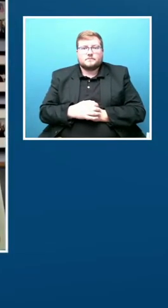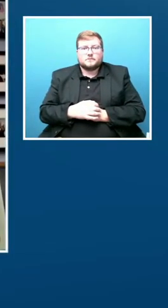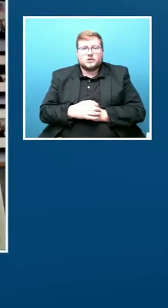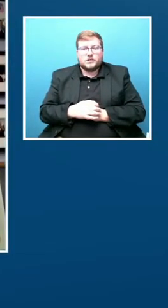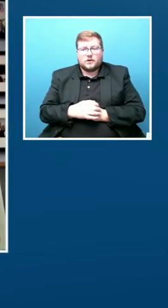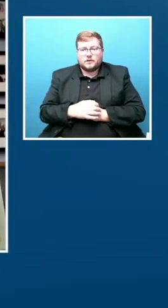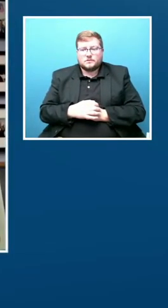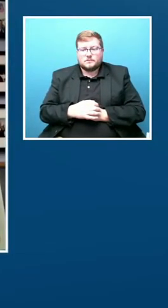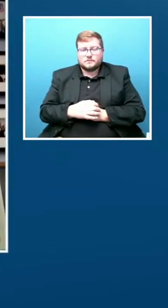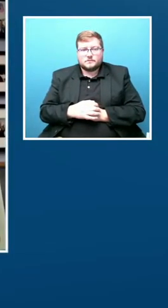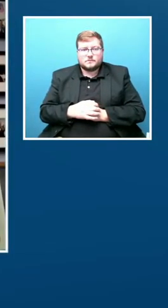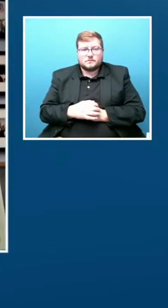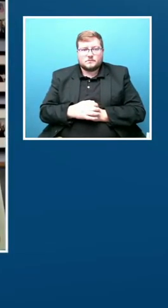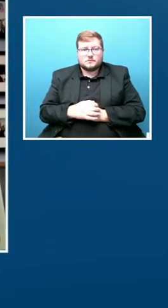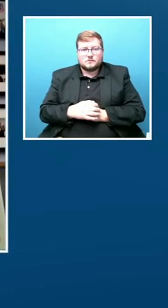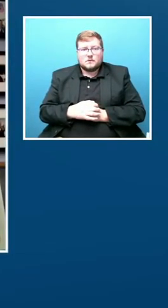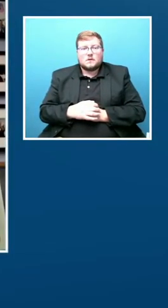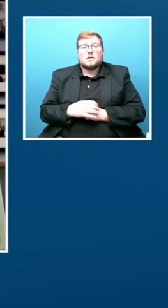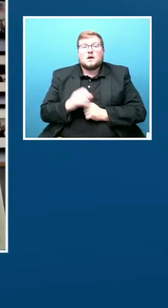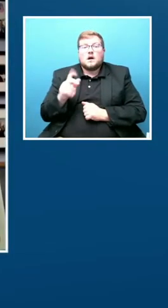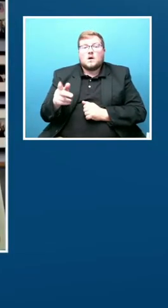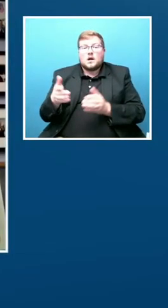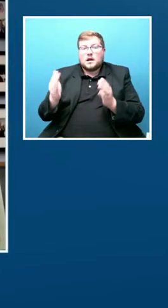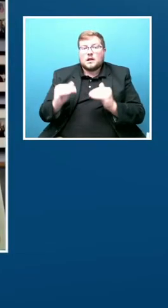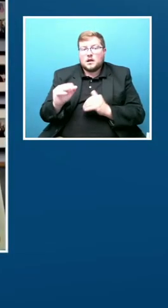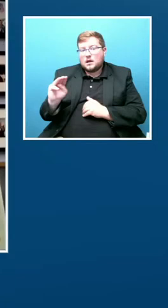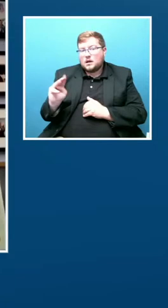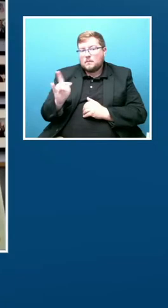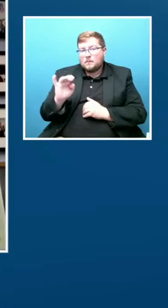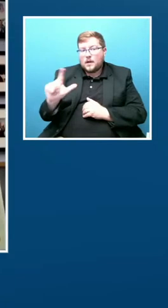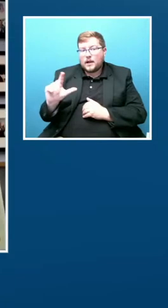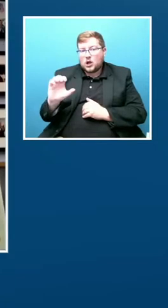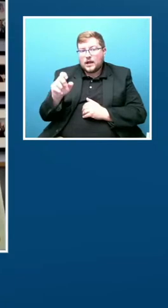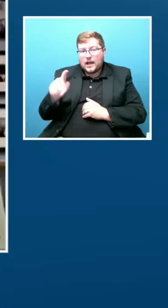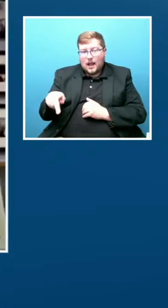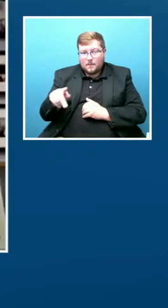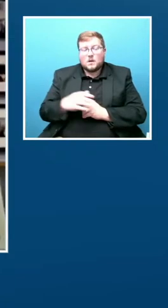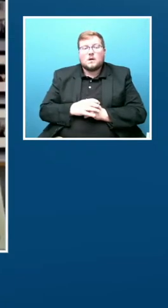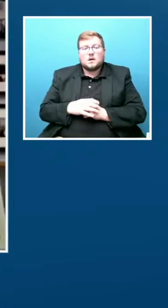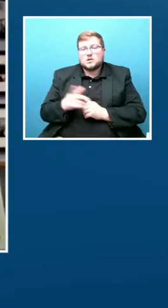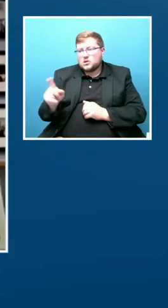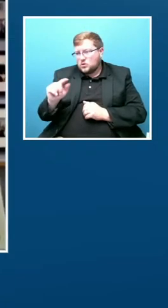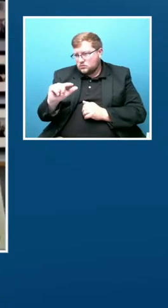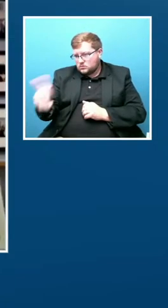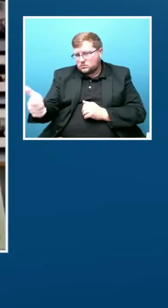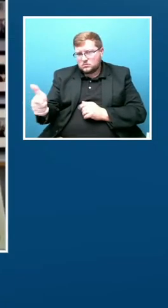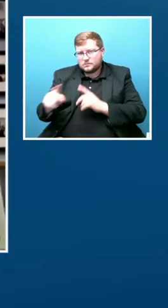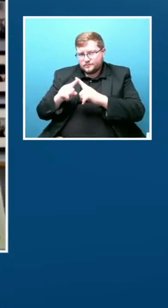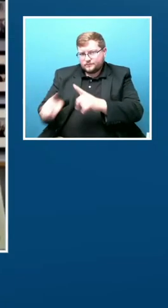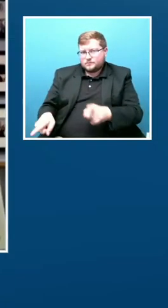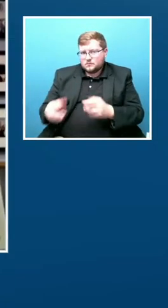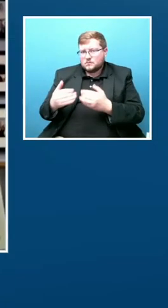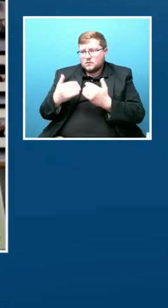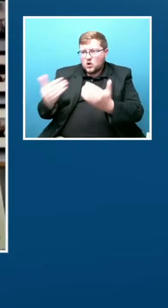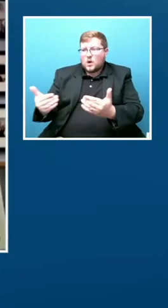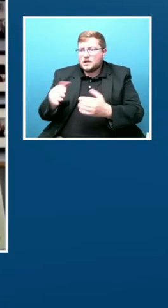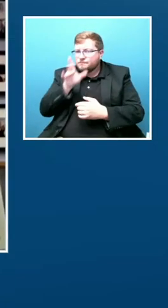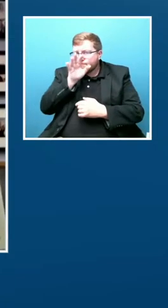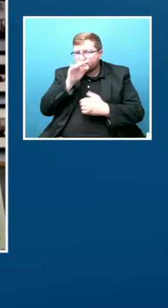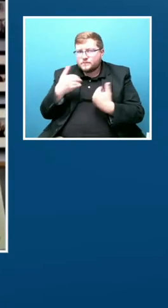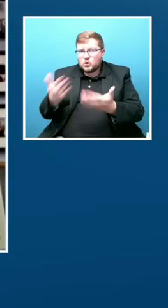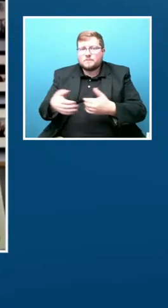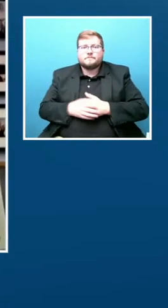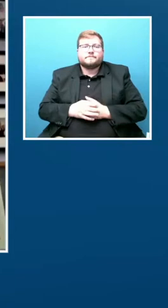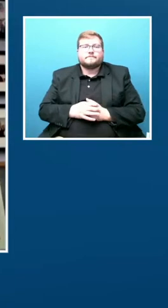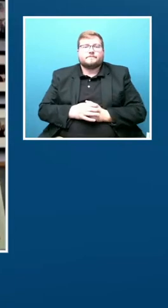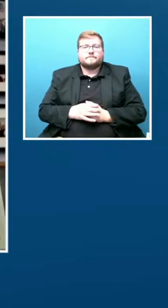You all, the next question we have from Michael Kapp. We will ask to unmute your microphone, and once you can, feel free to present your question.